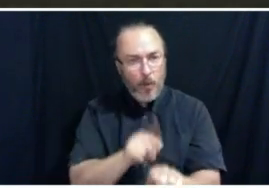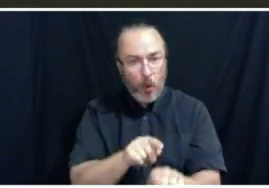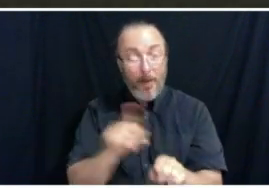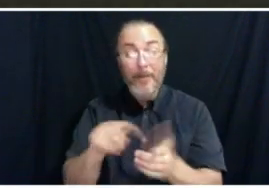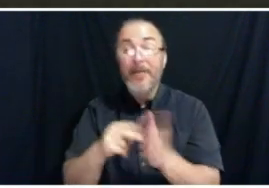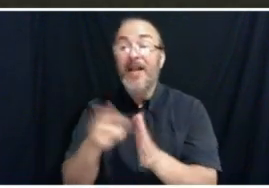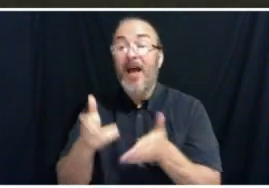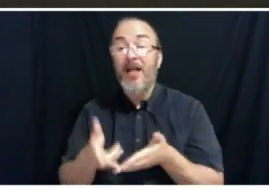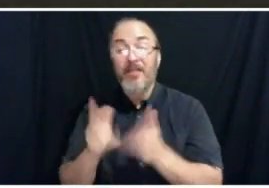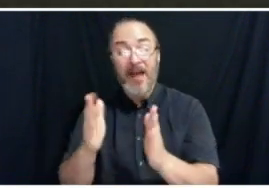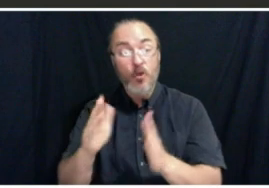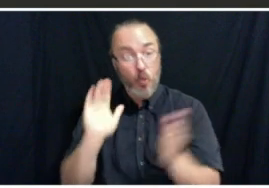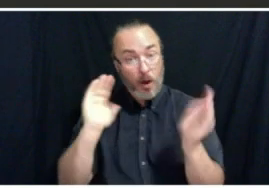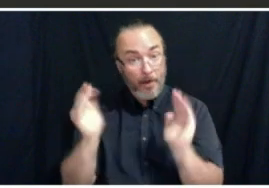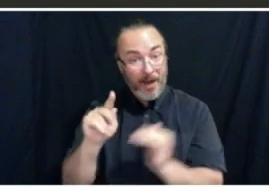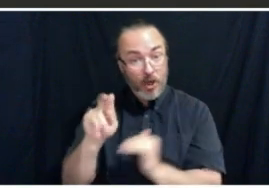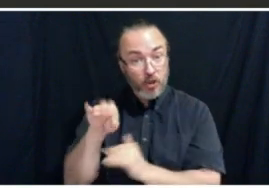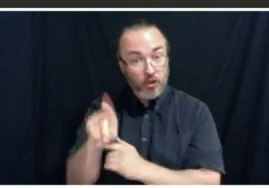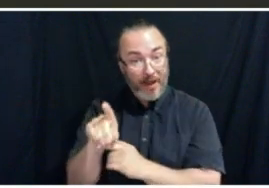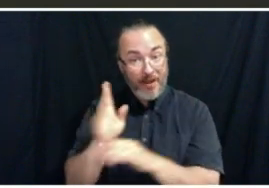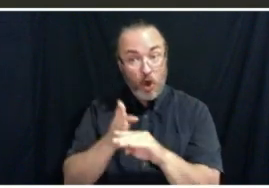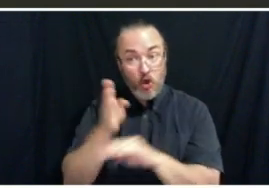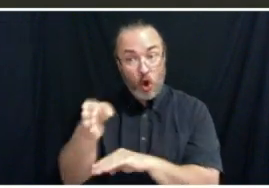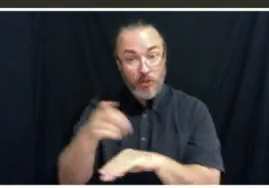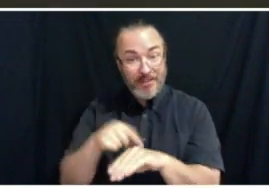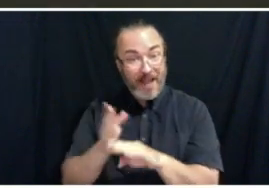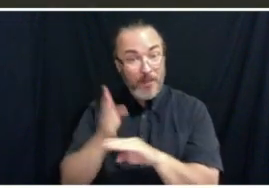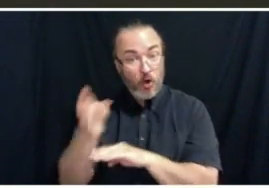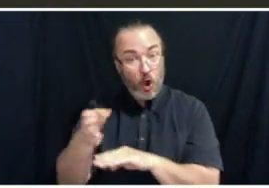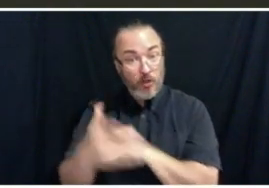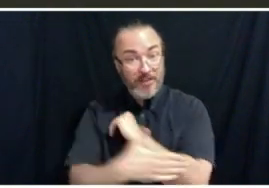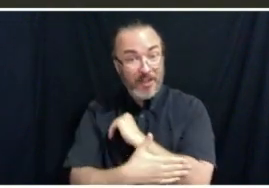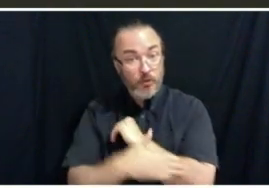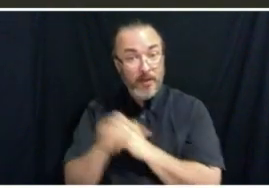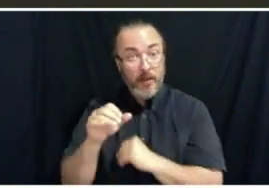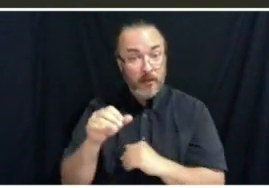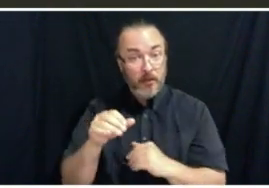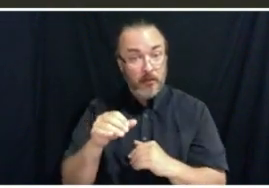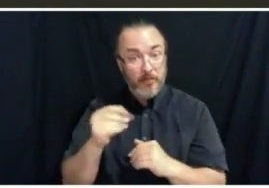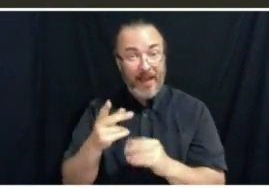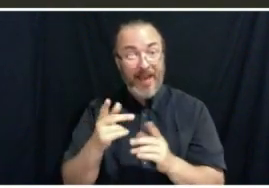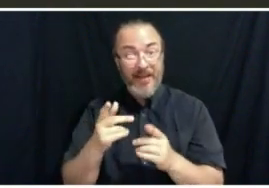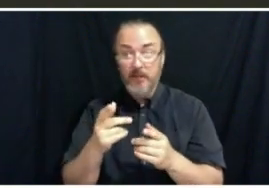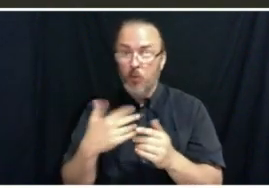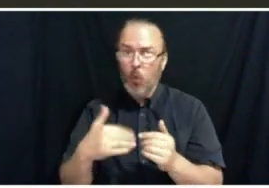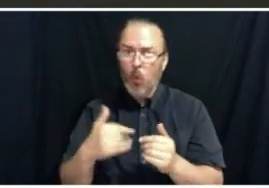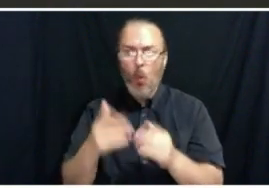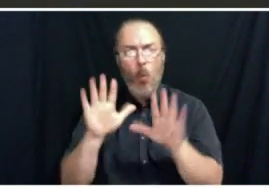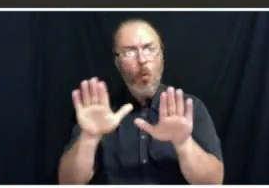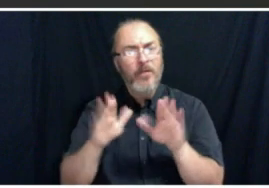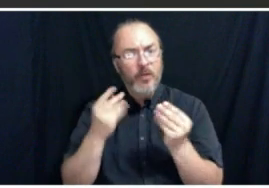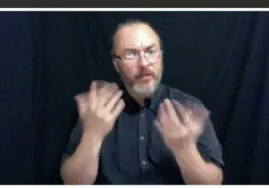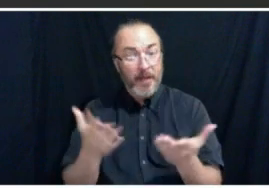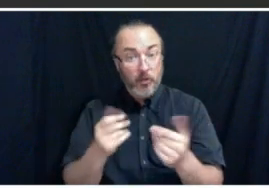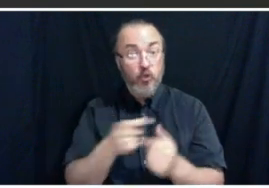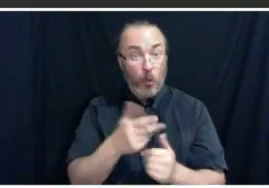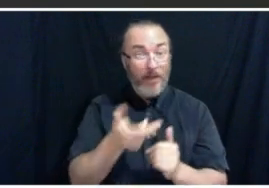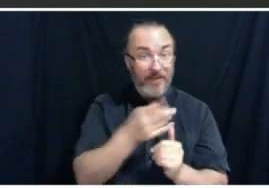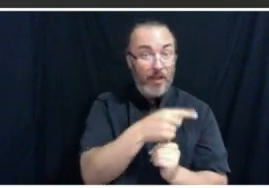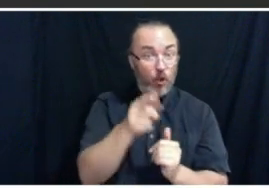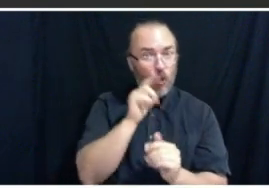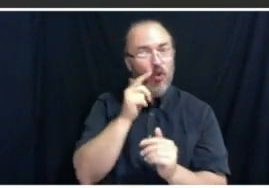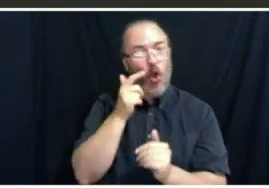time and patterns across countries on SDG 4 indicators, offering very insightful narratives. So we invite you to take a look at all three: